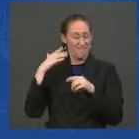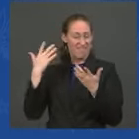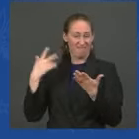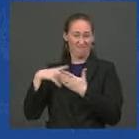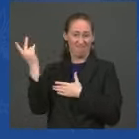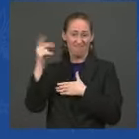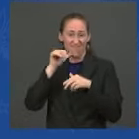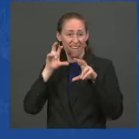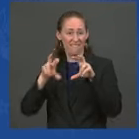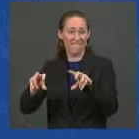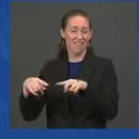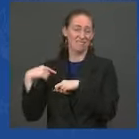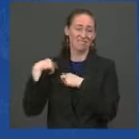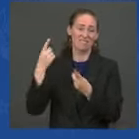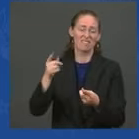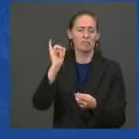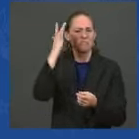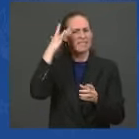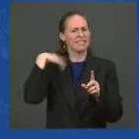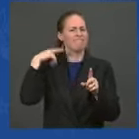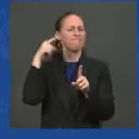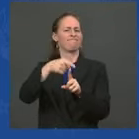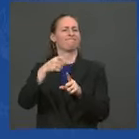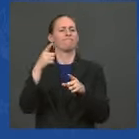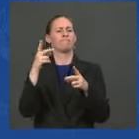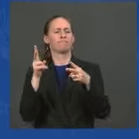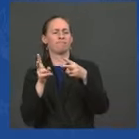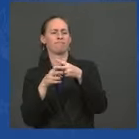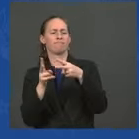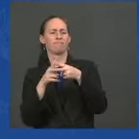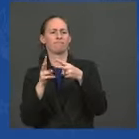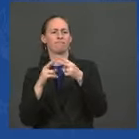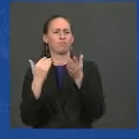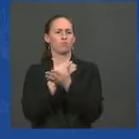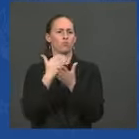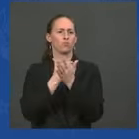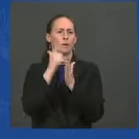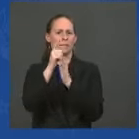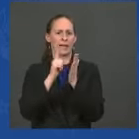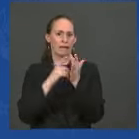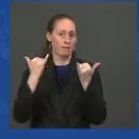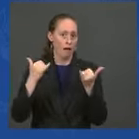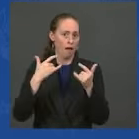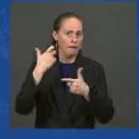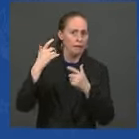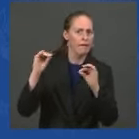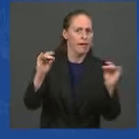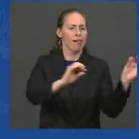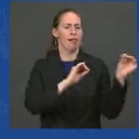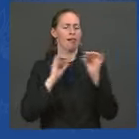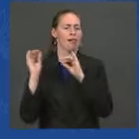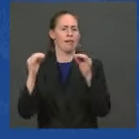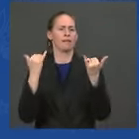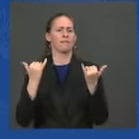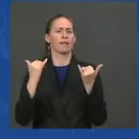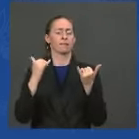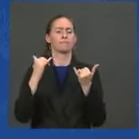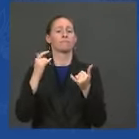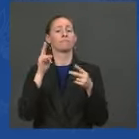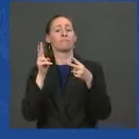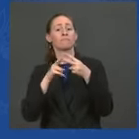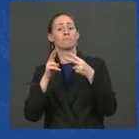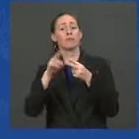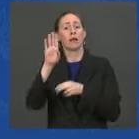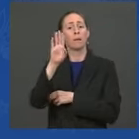propose two critical pieces of legislation being debated in Washington right now. They're both bills. They're not about left versus right. They're